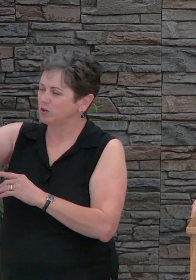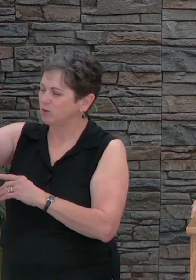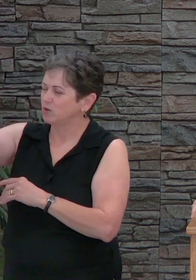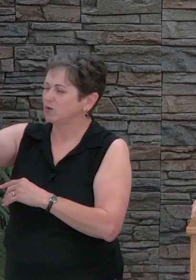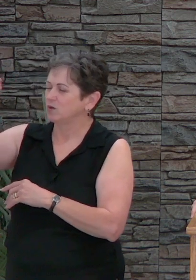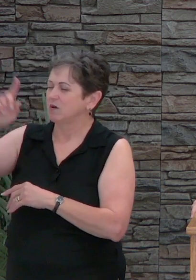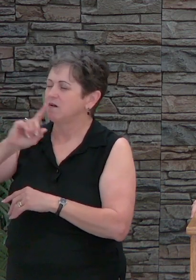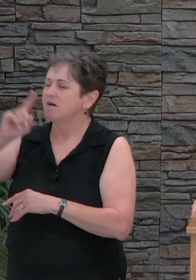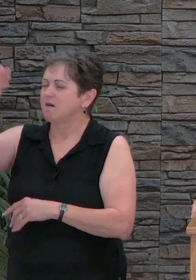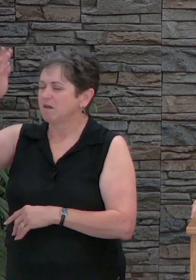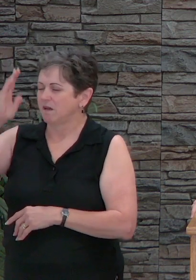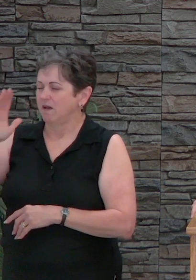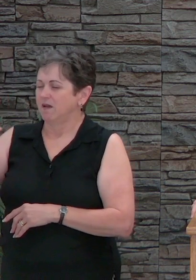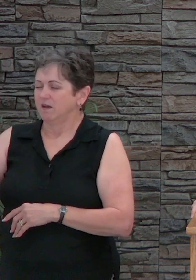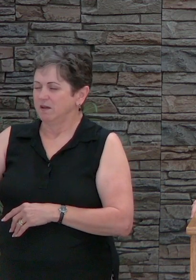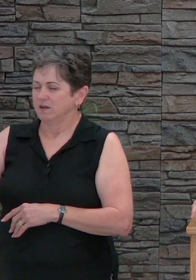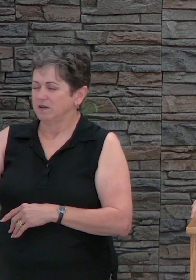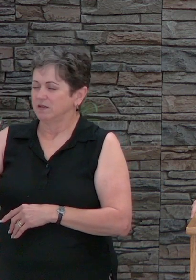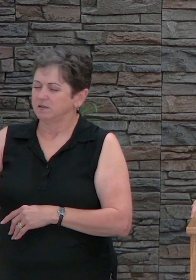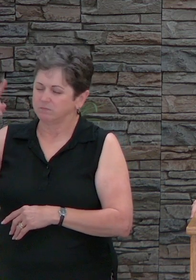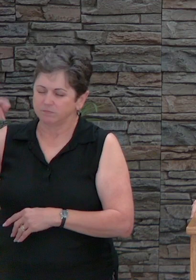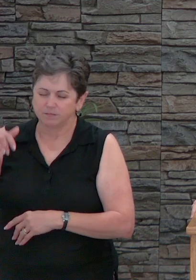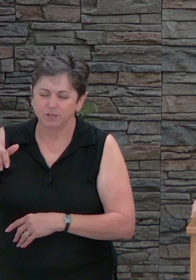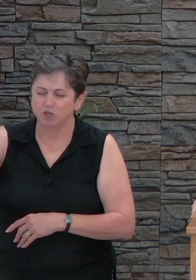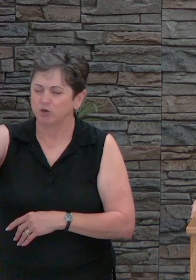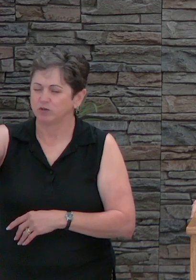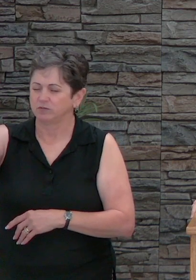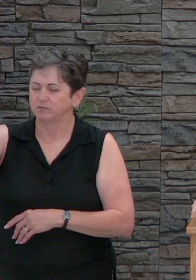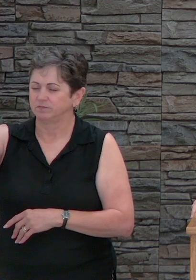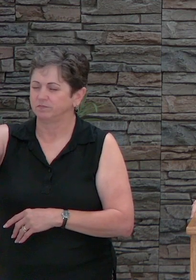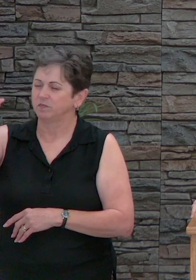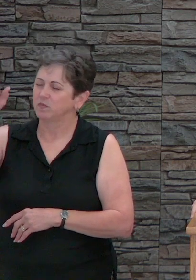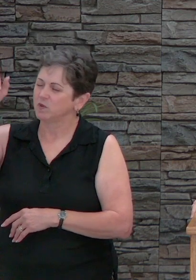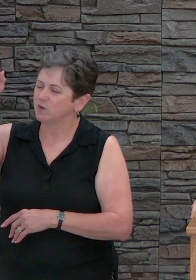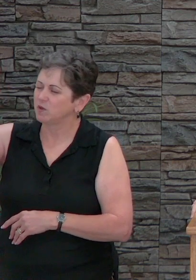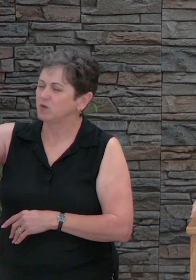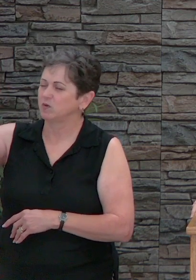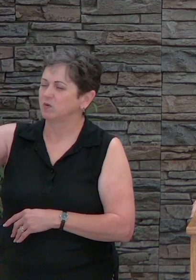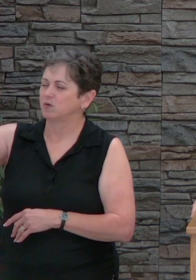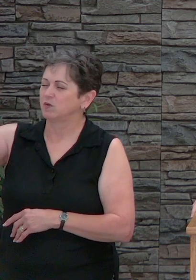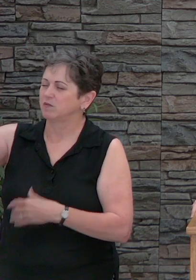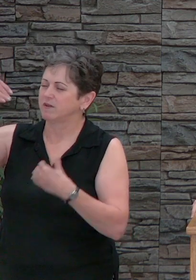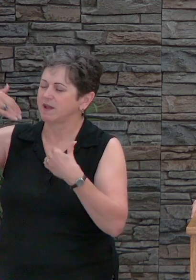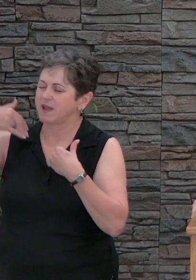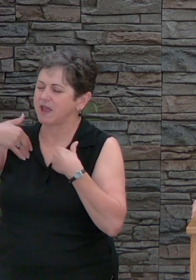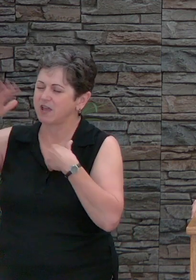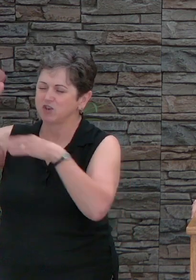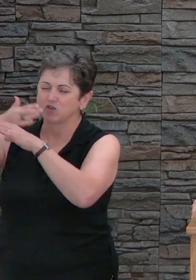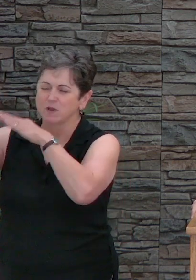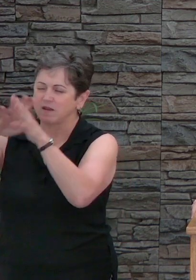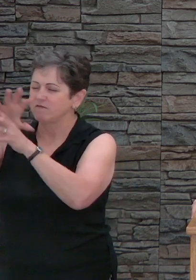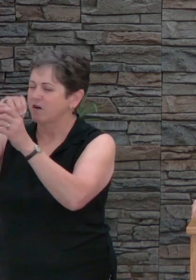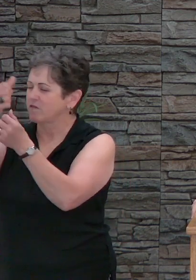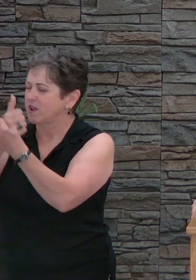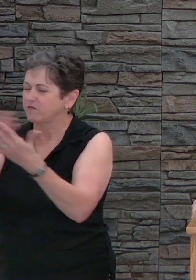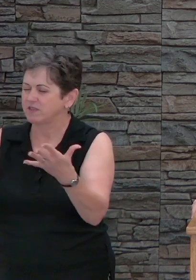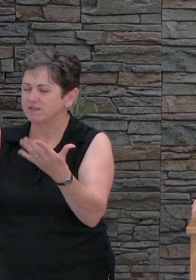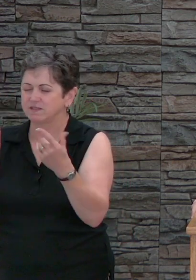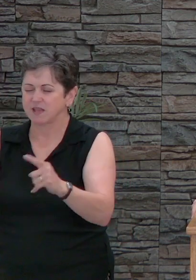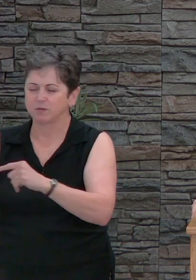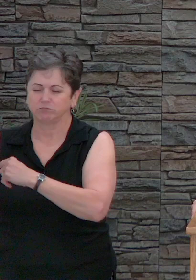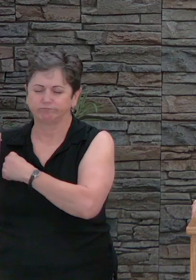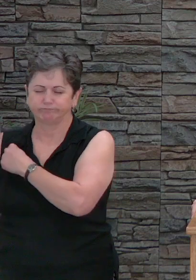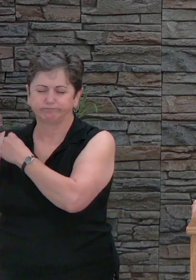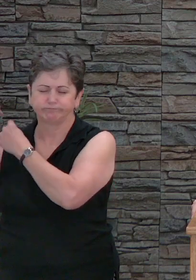God that is eternal, that you've had your hand in everything that's gone on